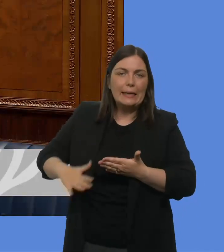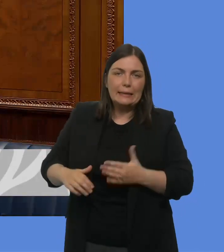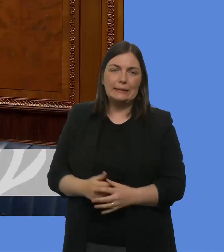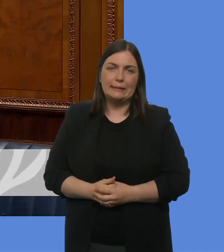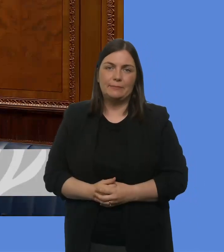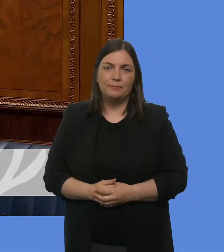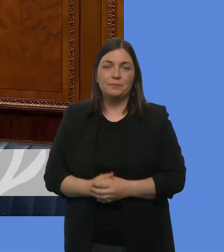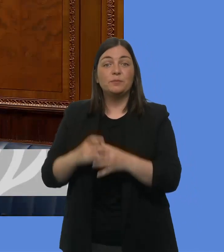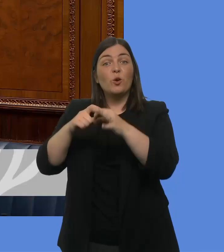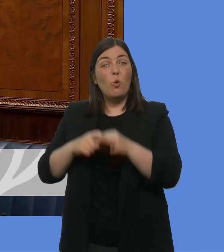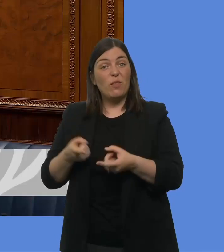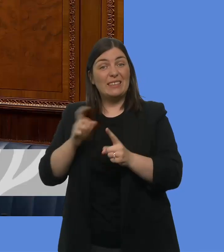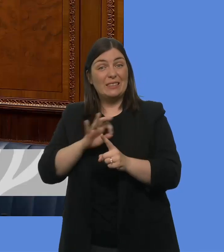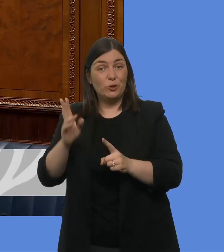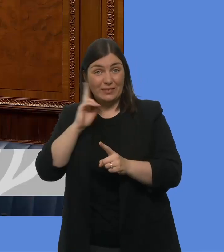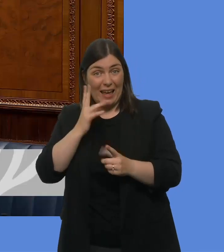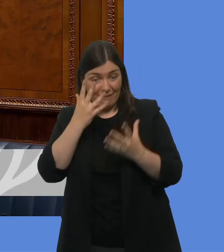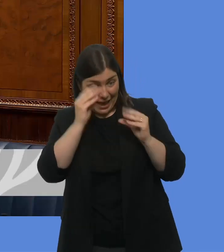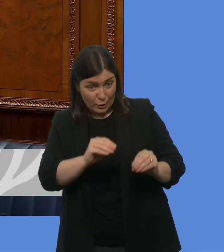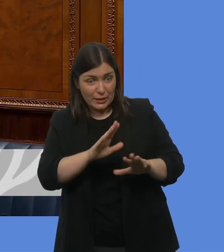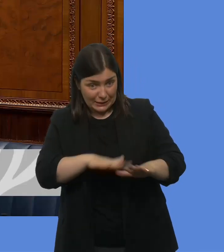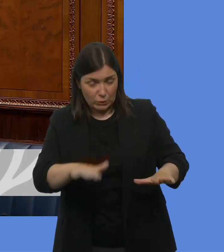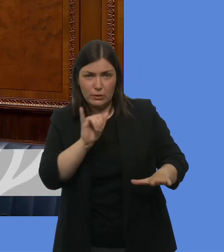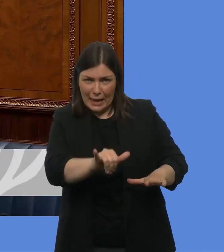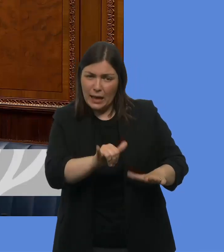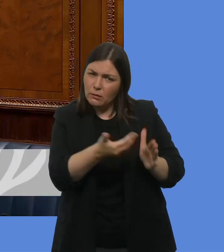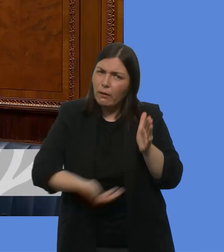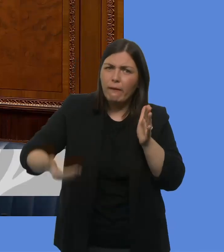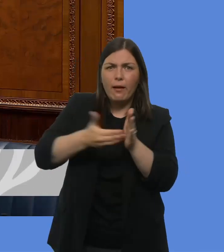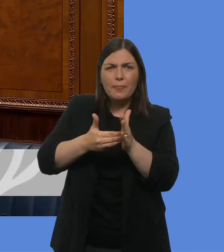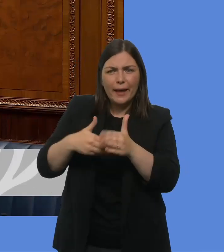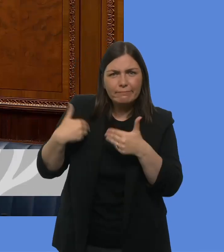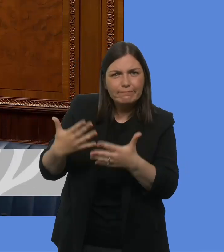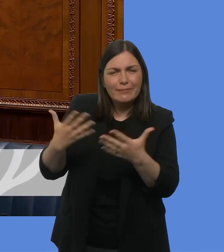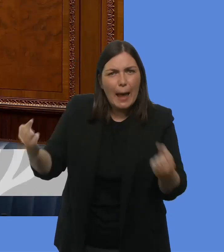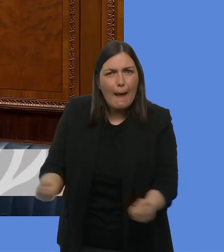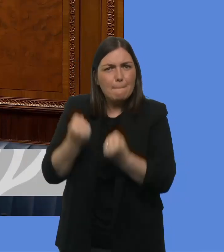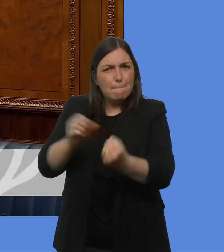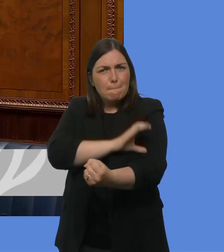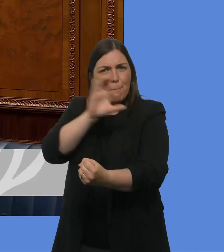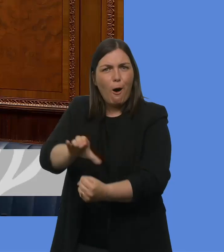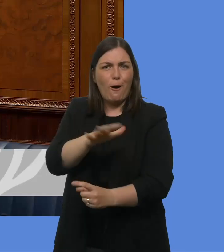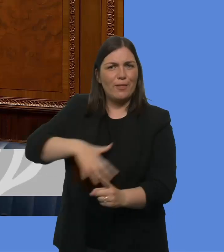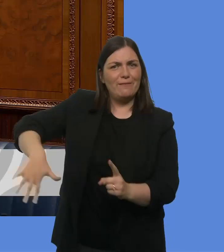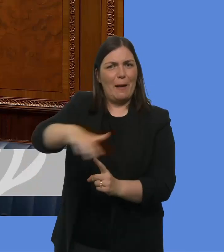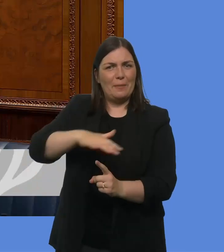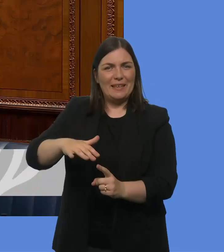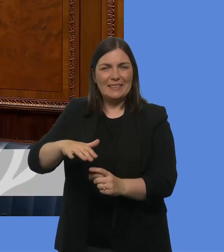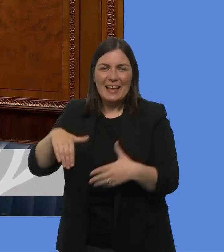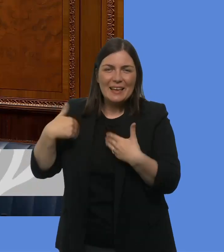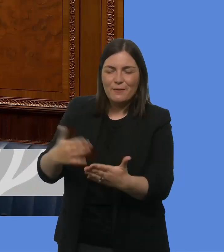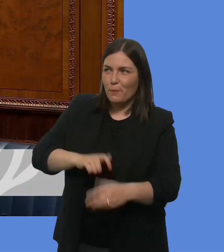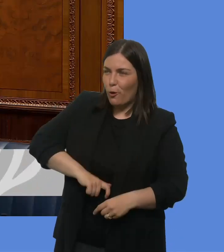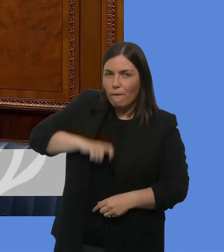not only educating these children but also empowering their families with the tools and confidence that they need to support their child's